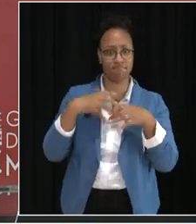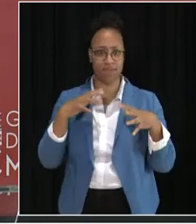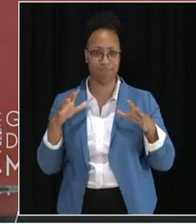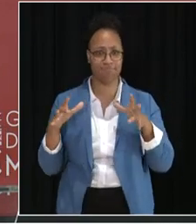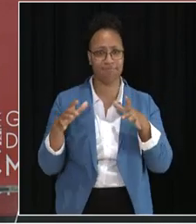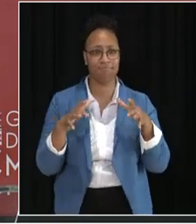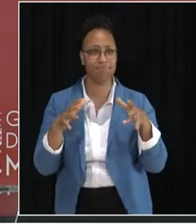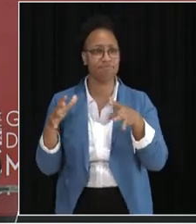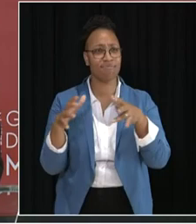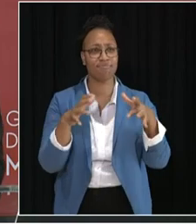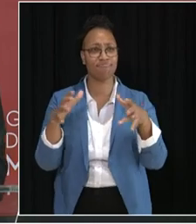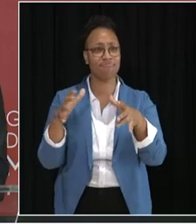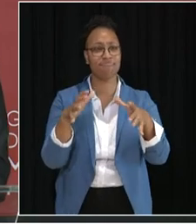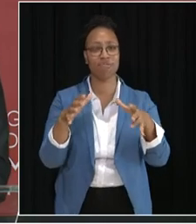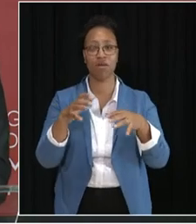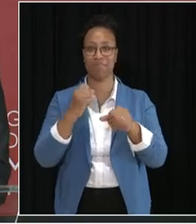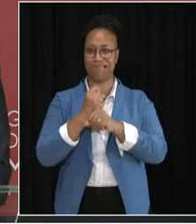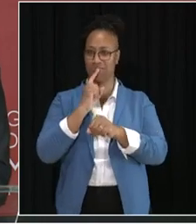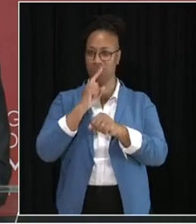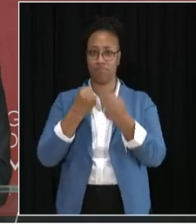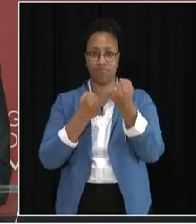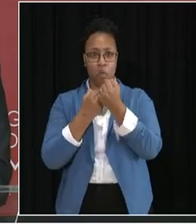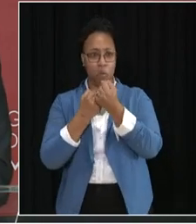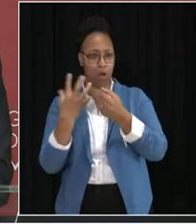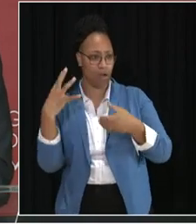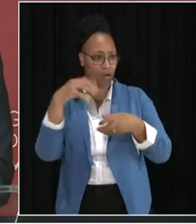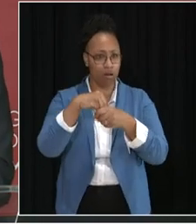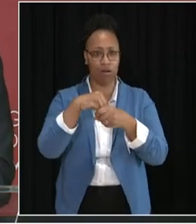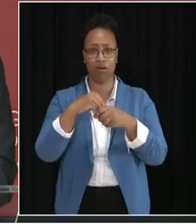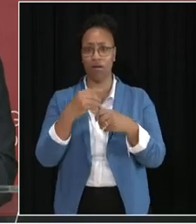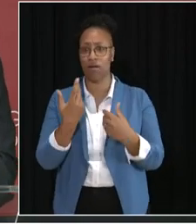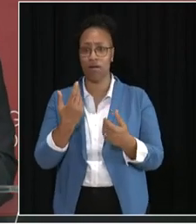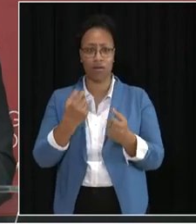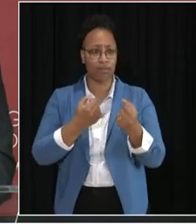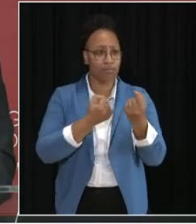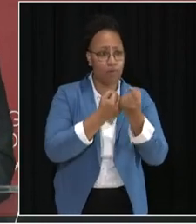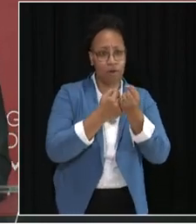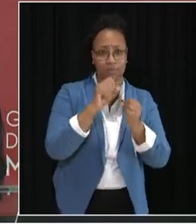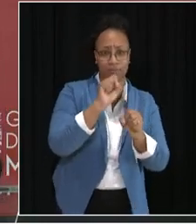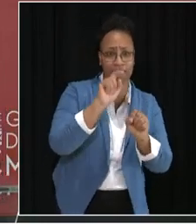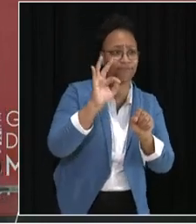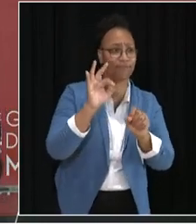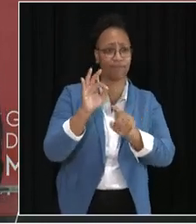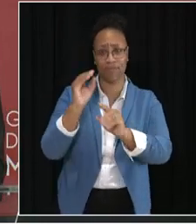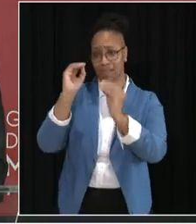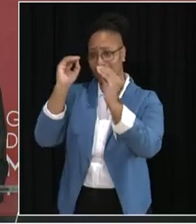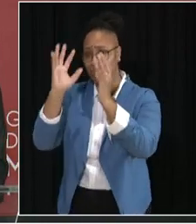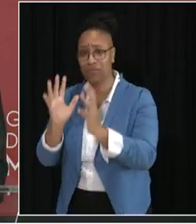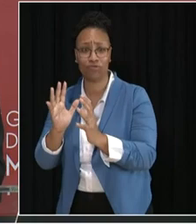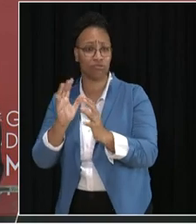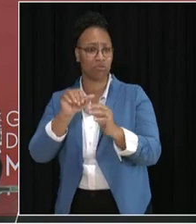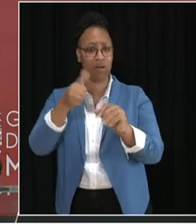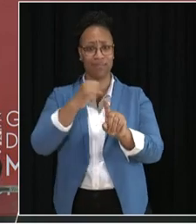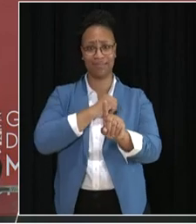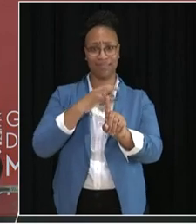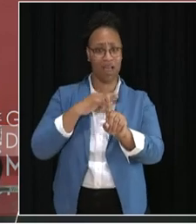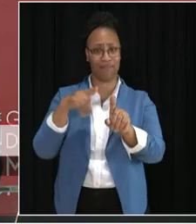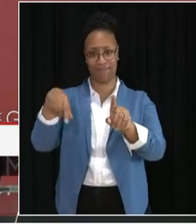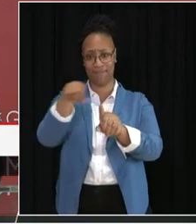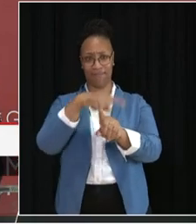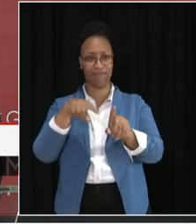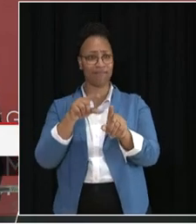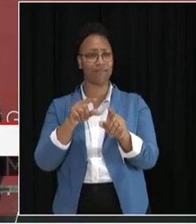people, their educators, and the staff. Since 2007, the Department of General Services